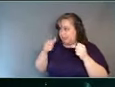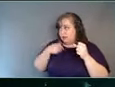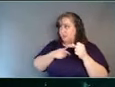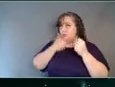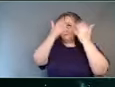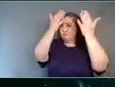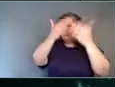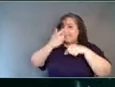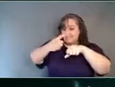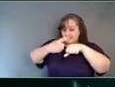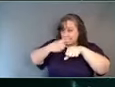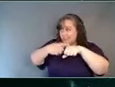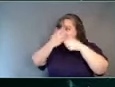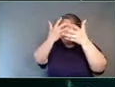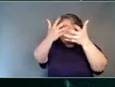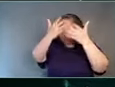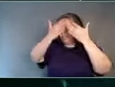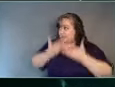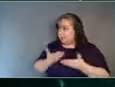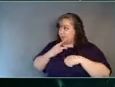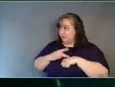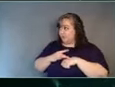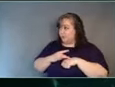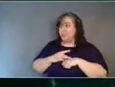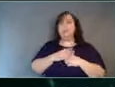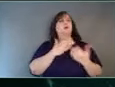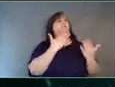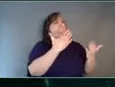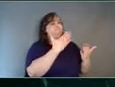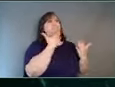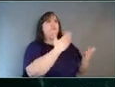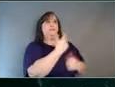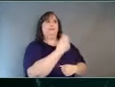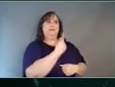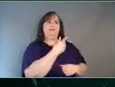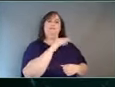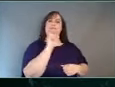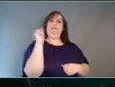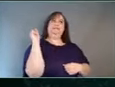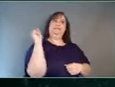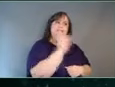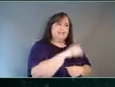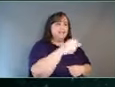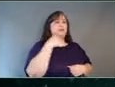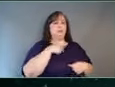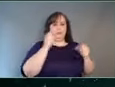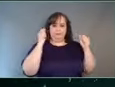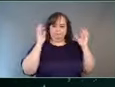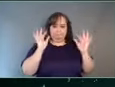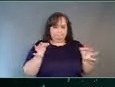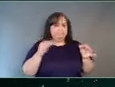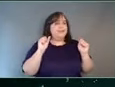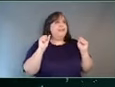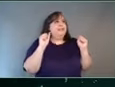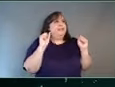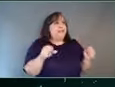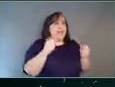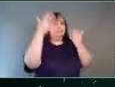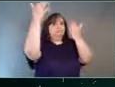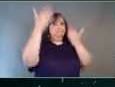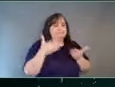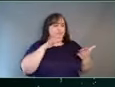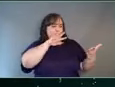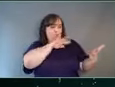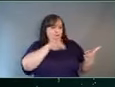That's a really good question, Bree. And the answer is yes, we can absolutely bring samples of asteroids back to Earth for study. So,